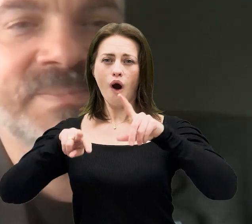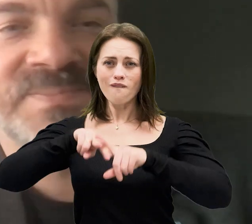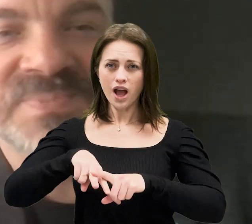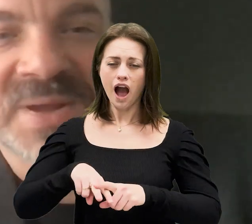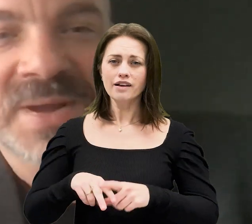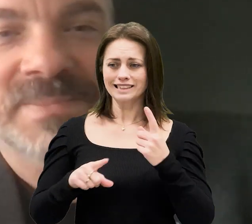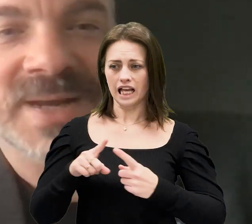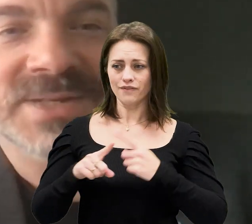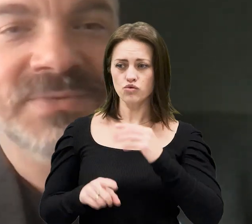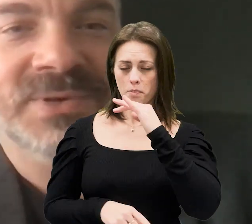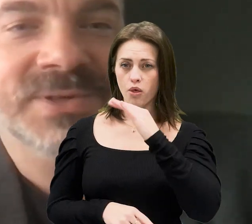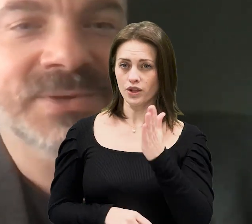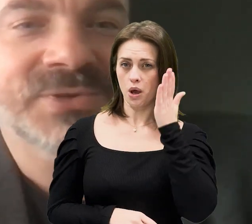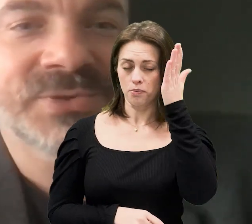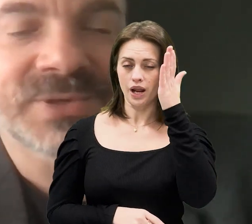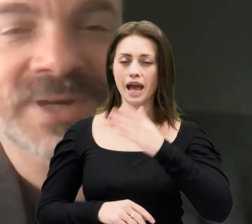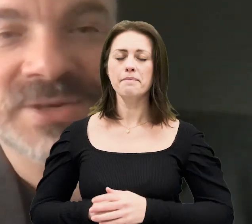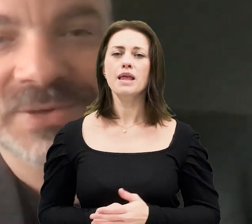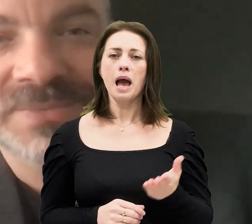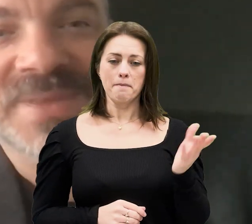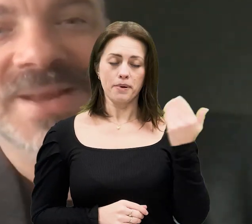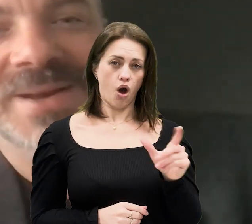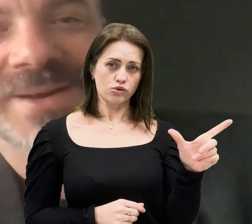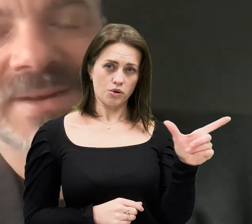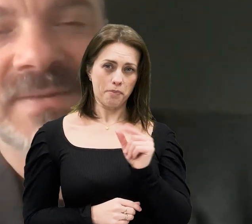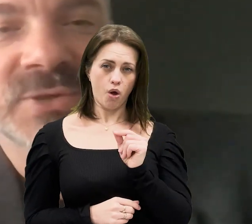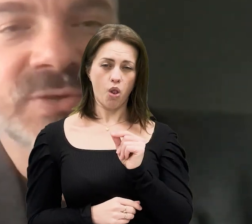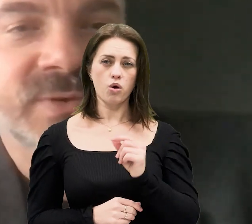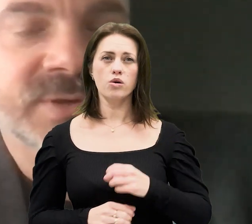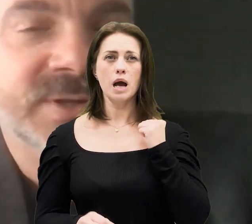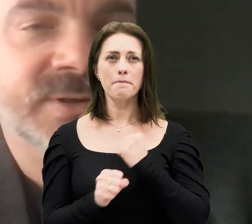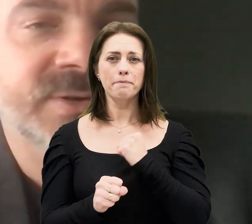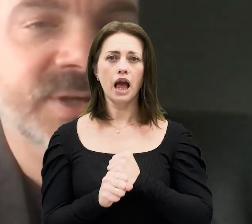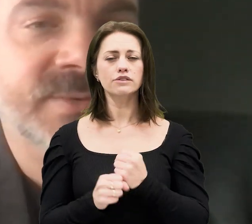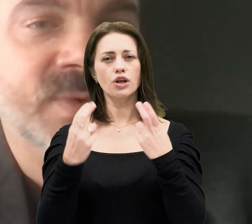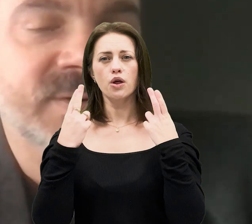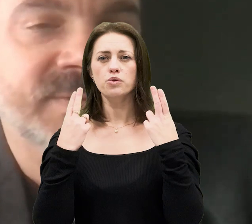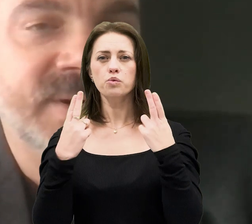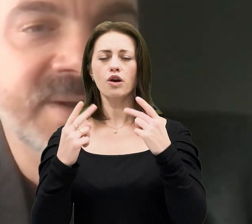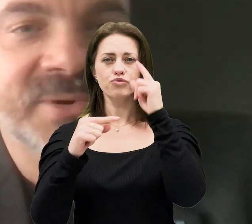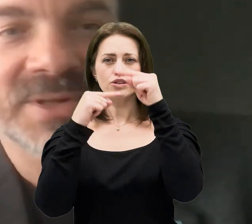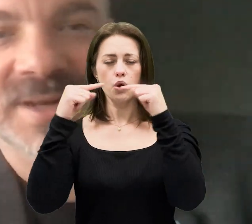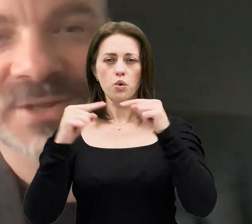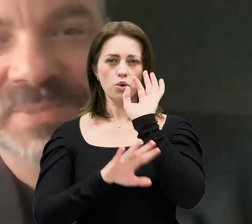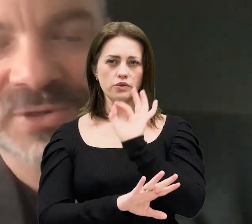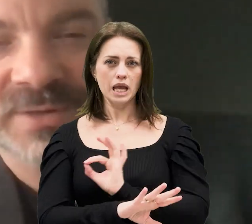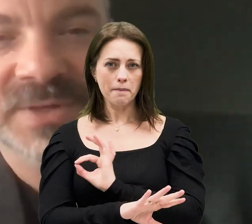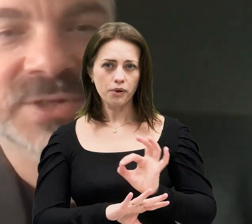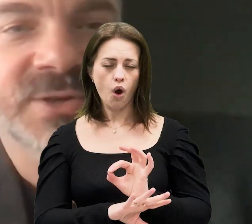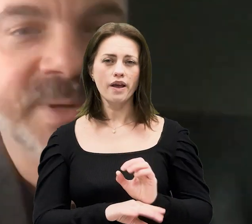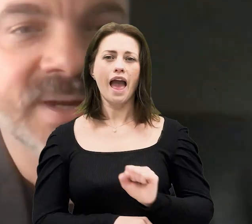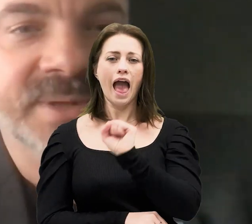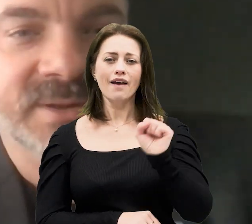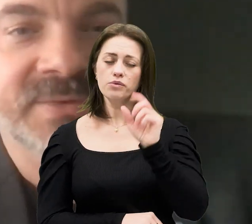will pass the word on to later on. We used to work on one of very important culture projects,